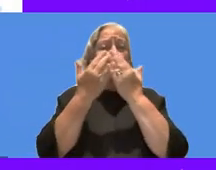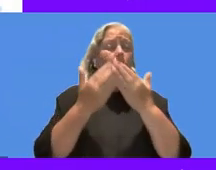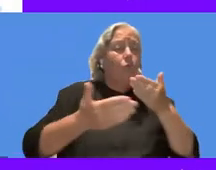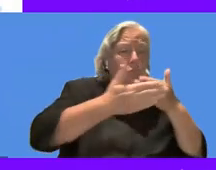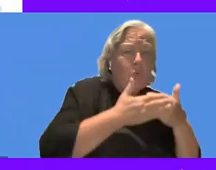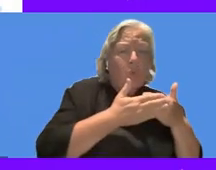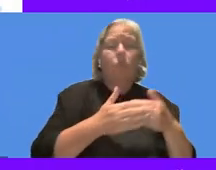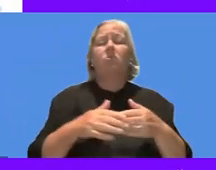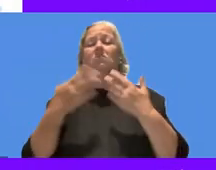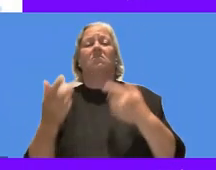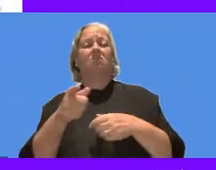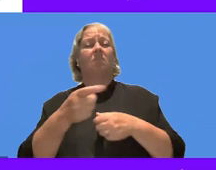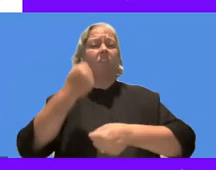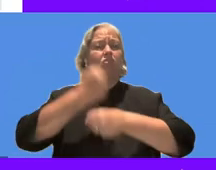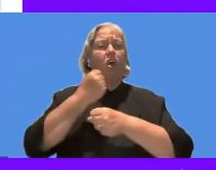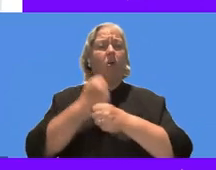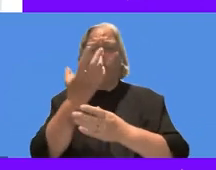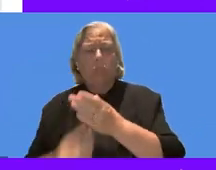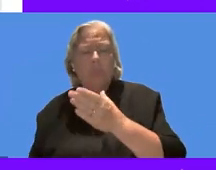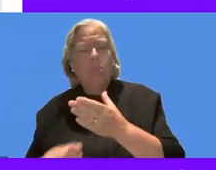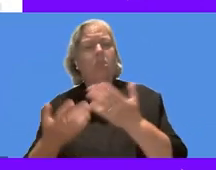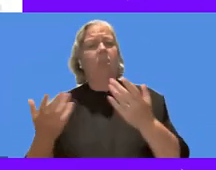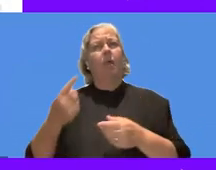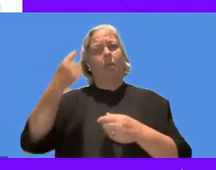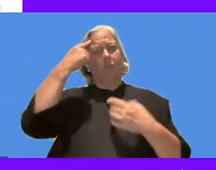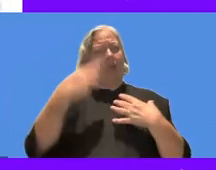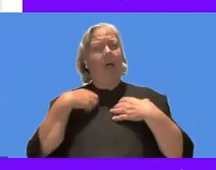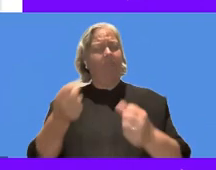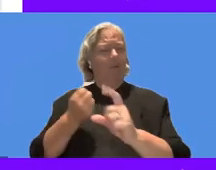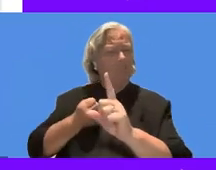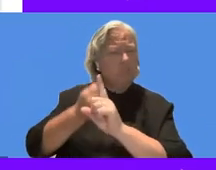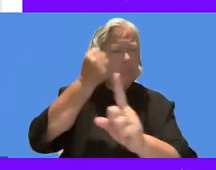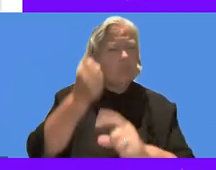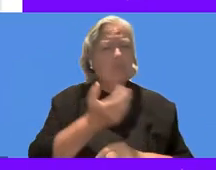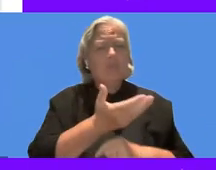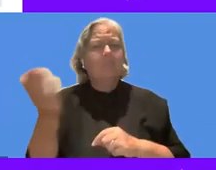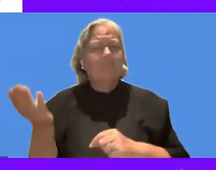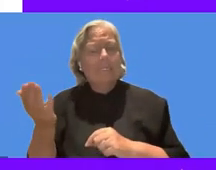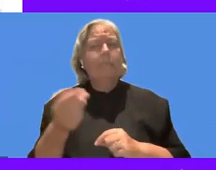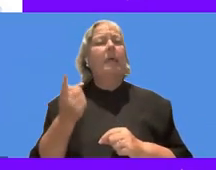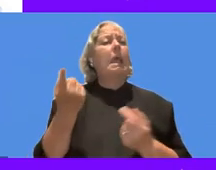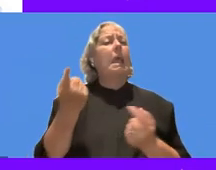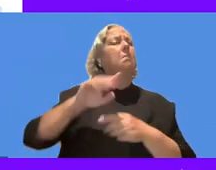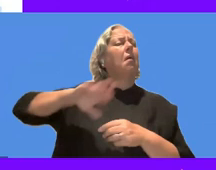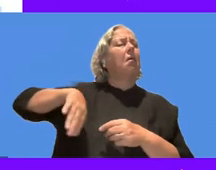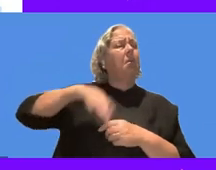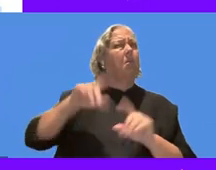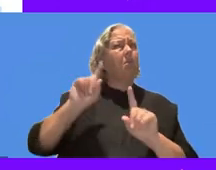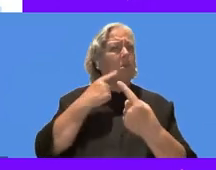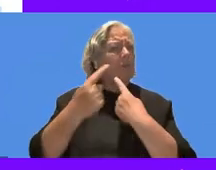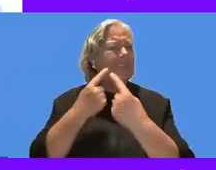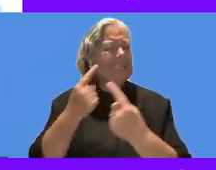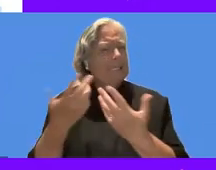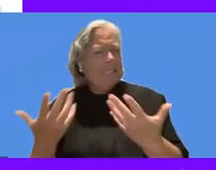to their social lives. Mental health is also a major issue that has not been properly addressed, and also well-being in general, going beyond health and